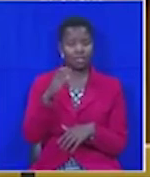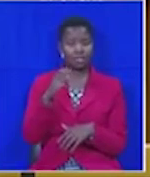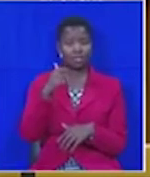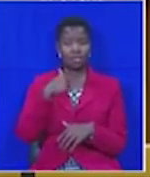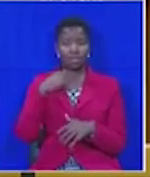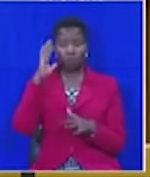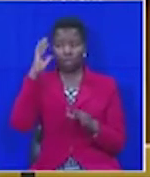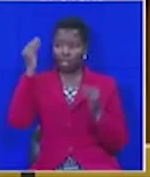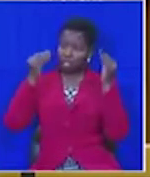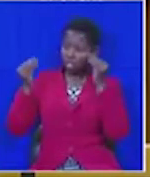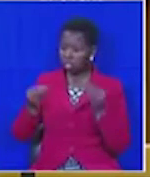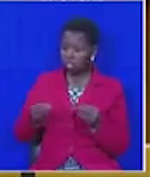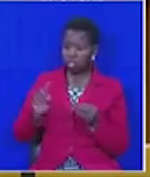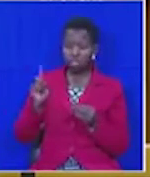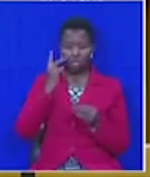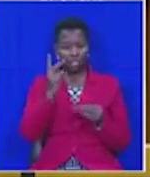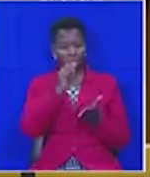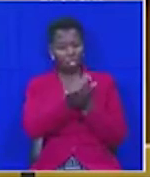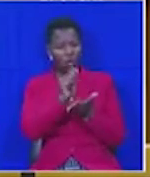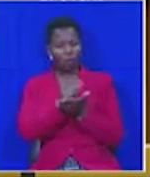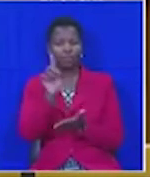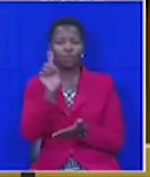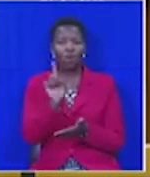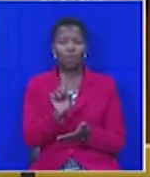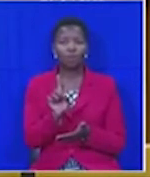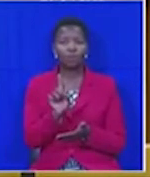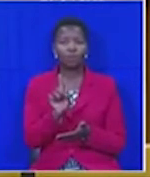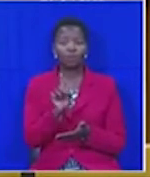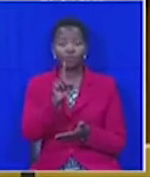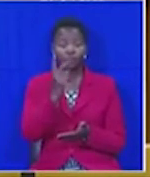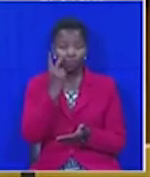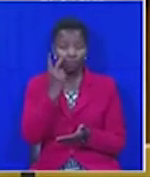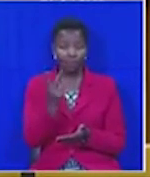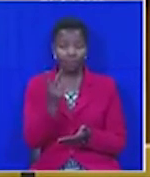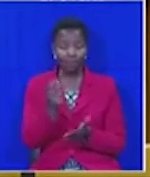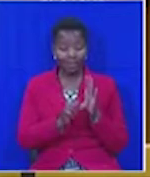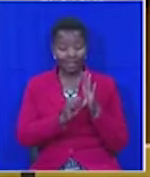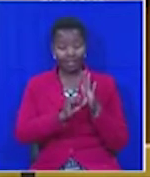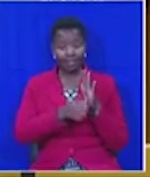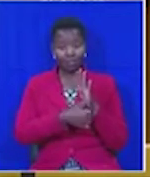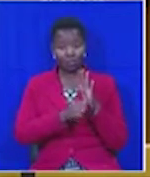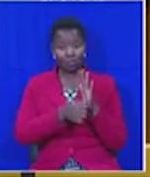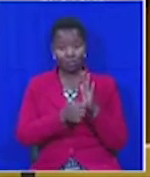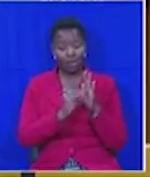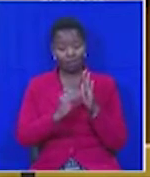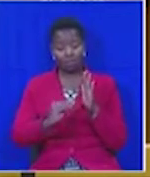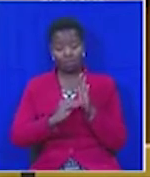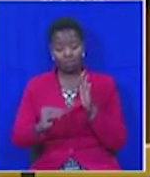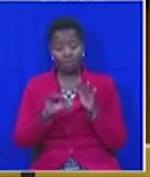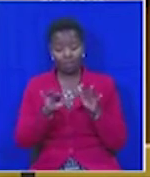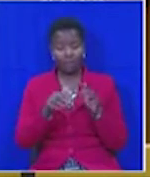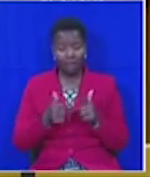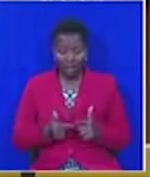anything. You know, the effect that this grants has had in our